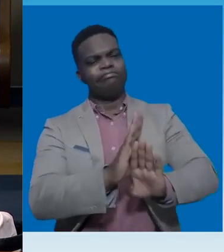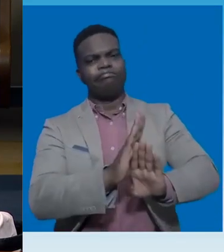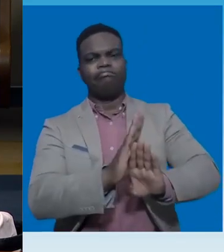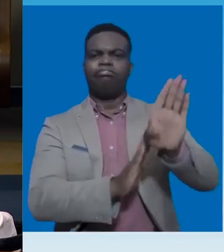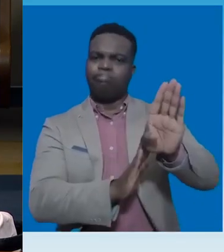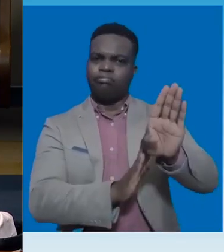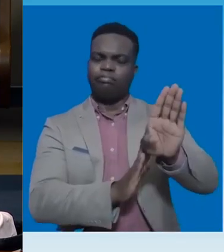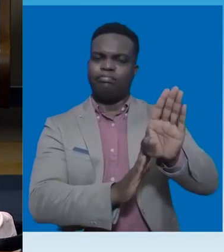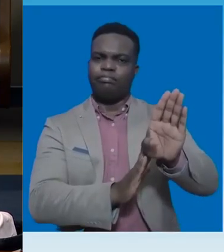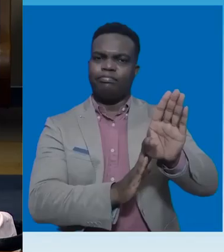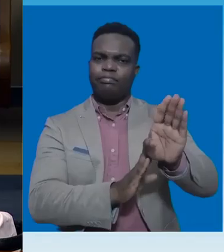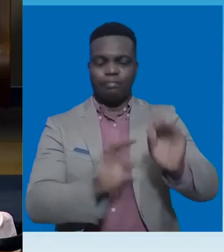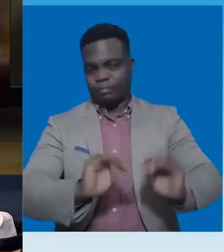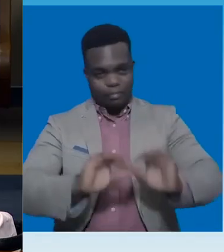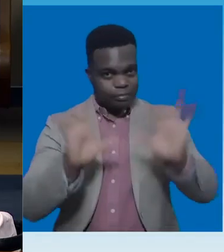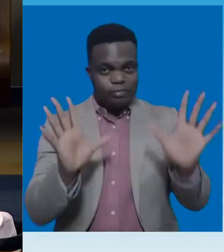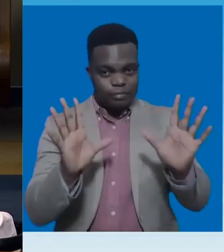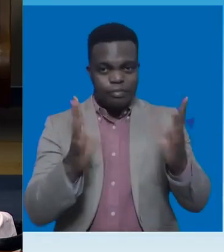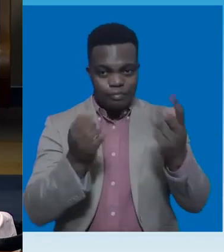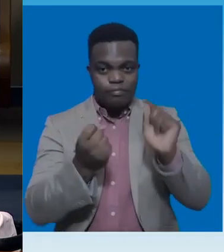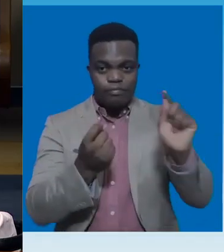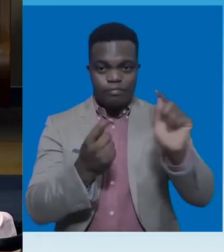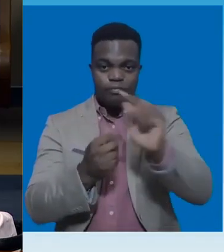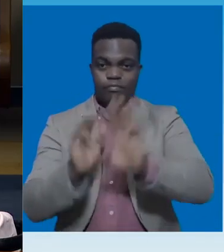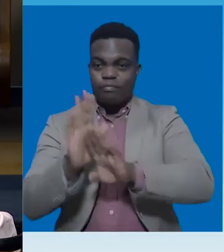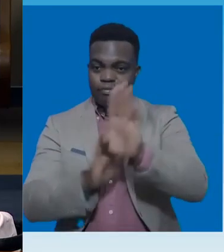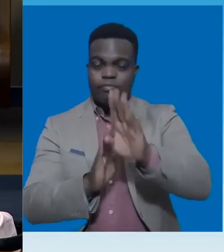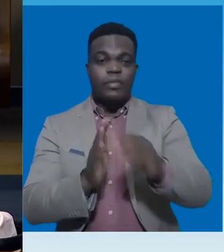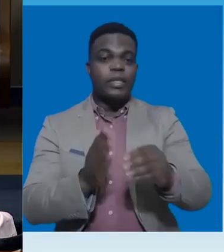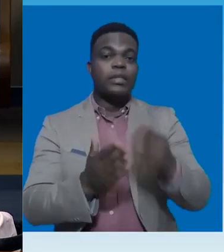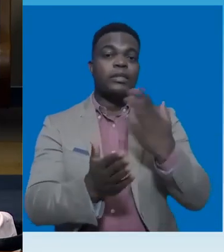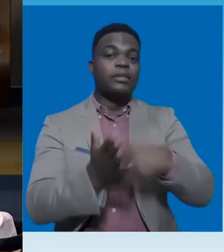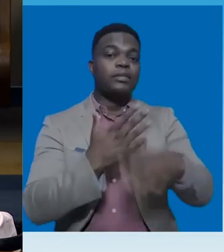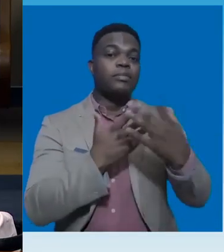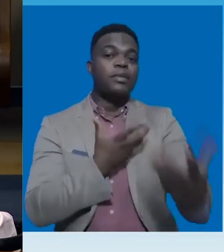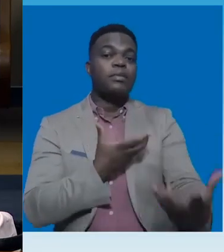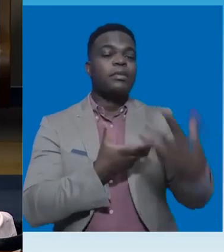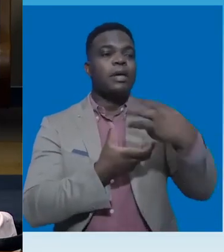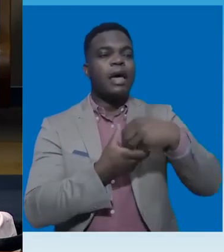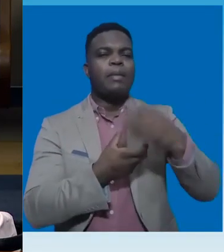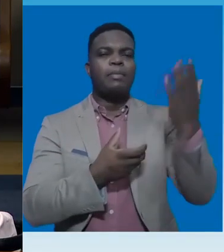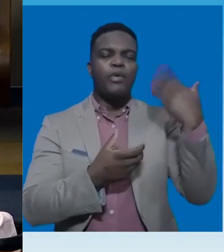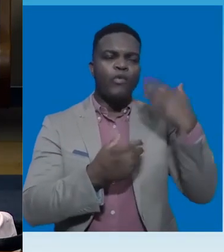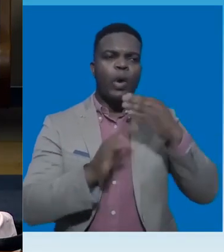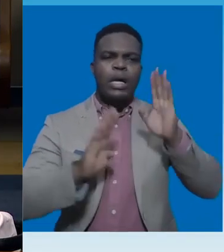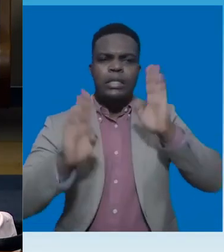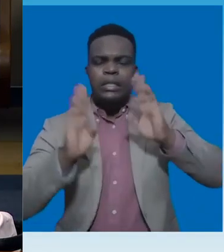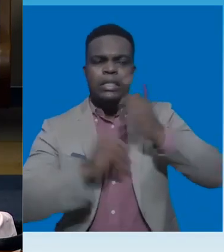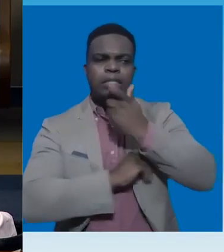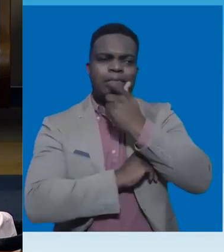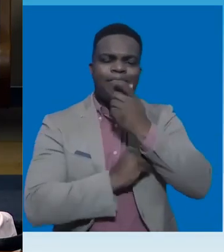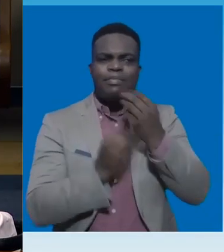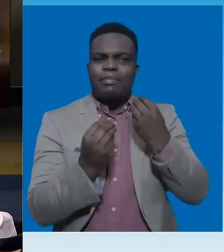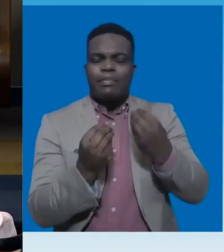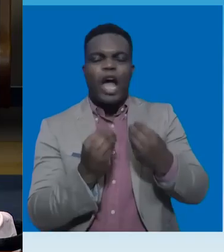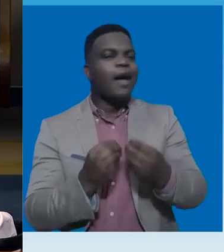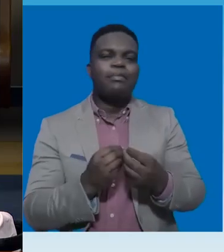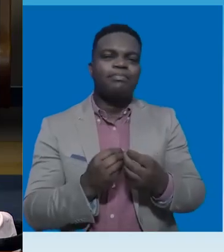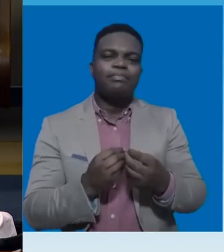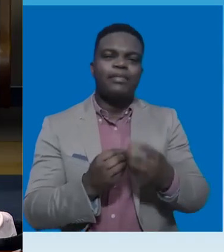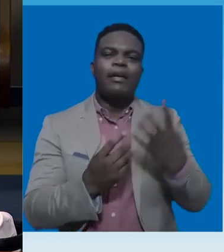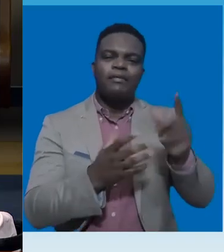longer a marginal concern. It is firmly recognized as a central human